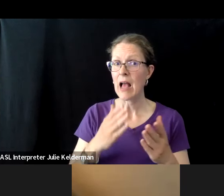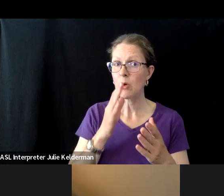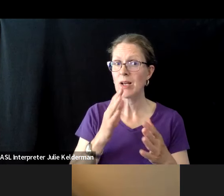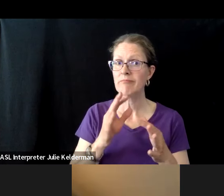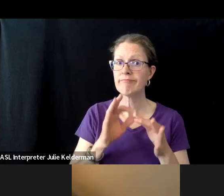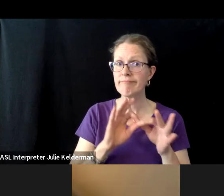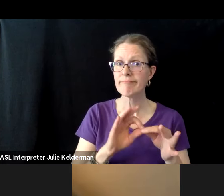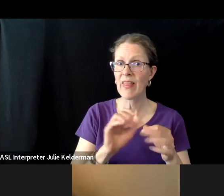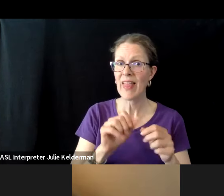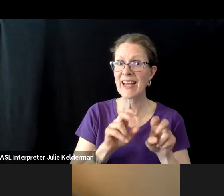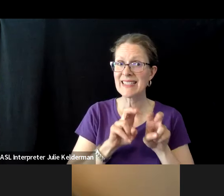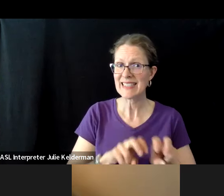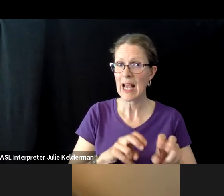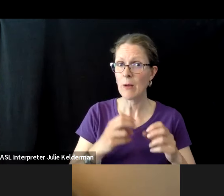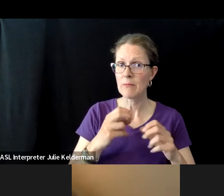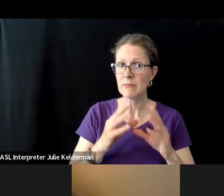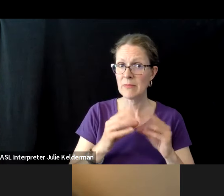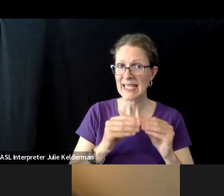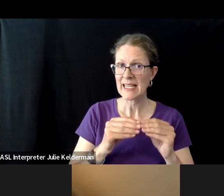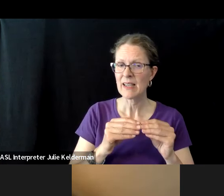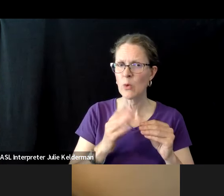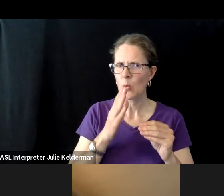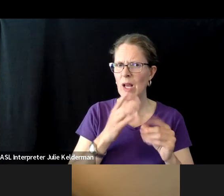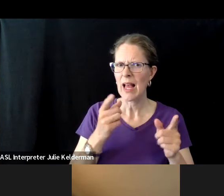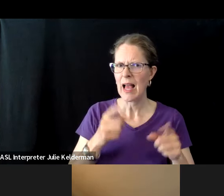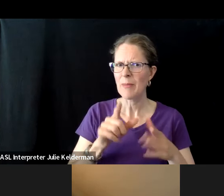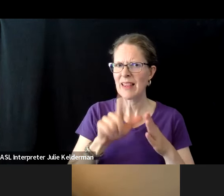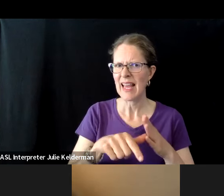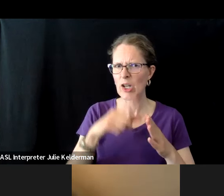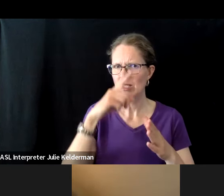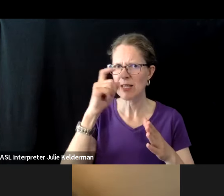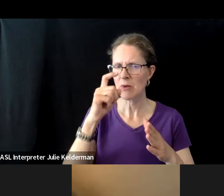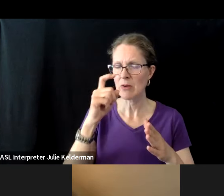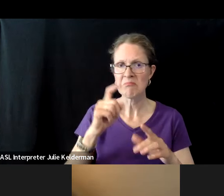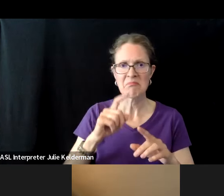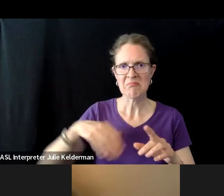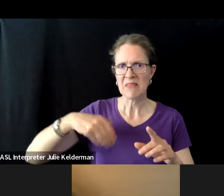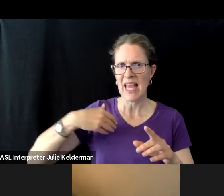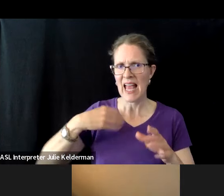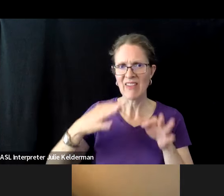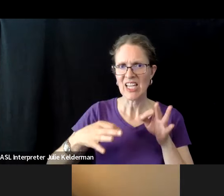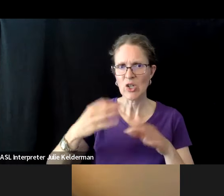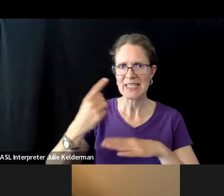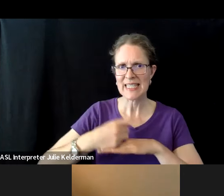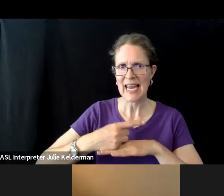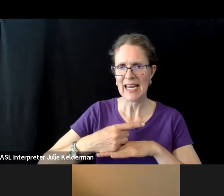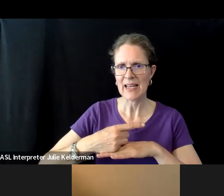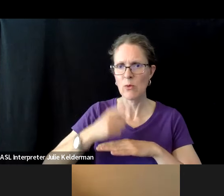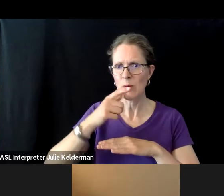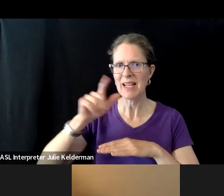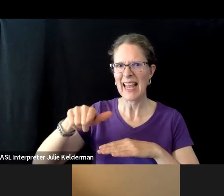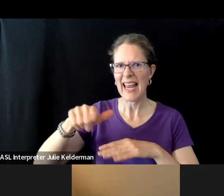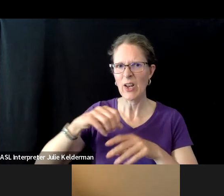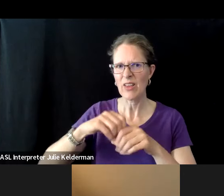later this summer. So since we don't have a hearing date yet, and it'll be later this fall, when we come